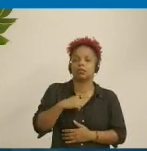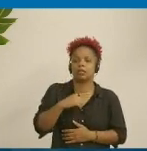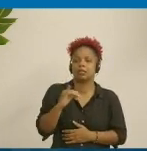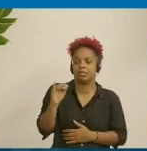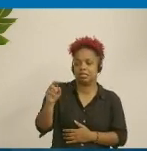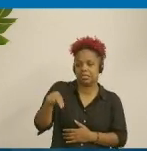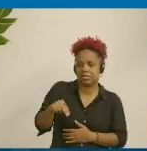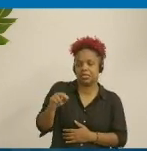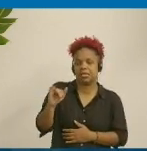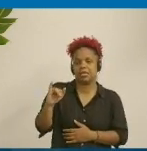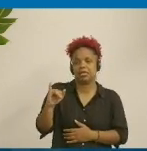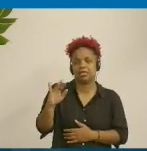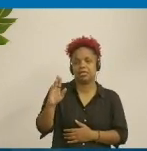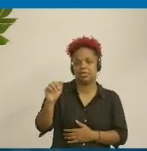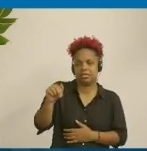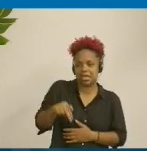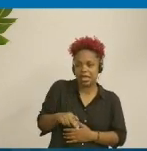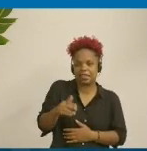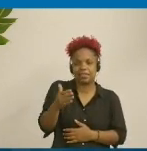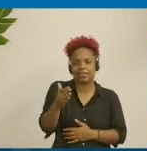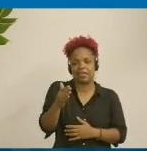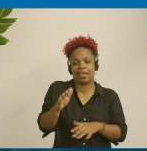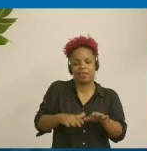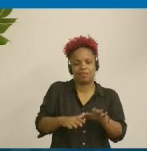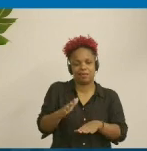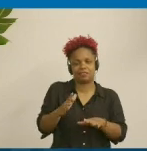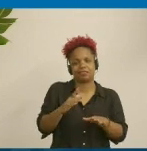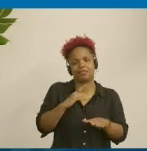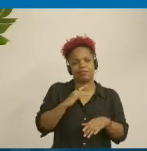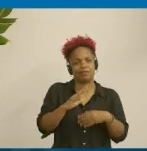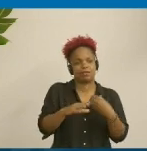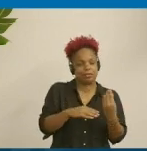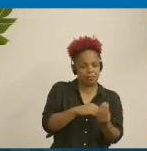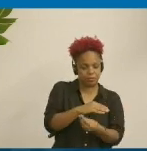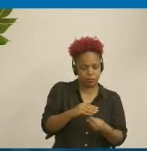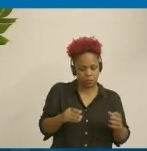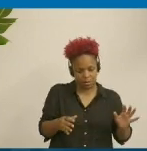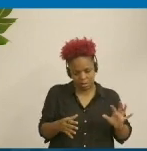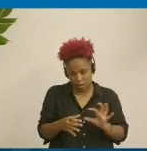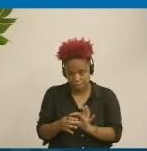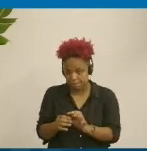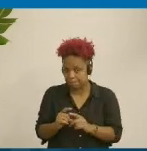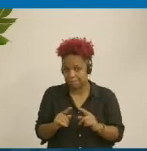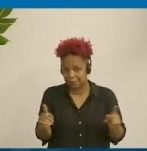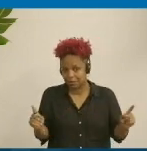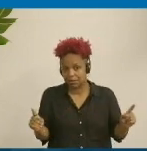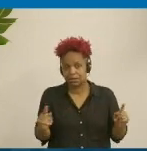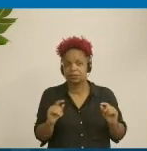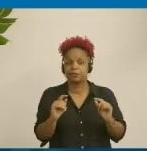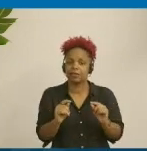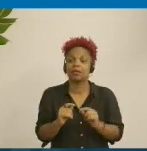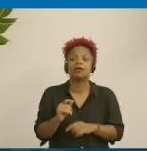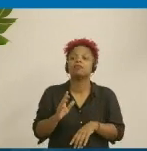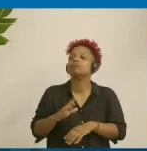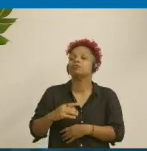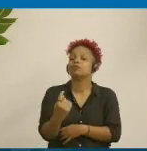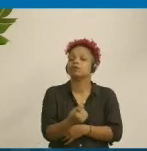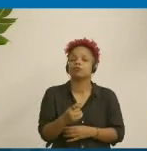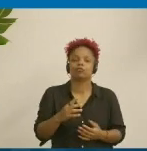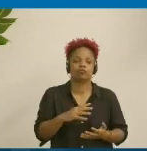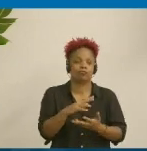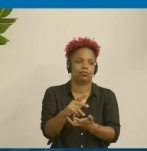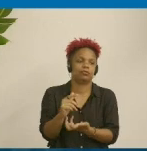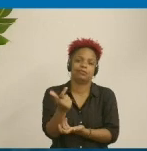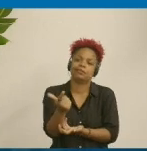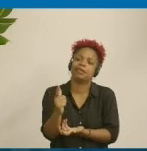harmonization, but taking into the account that we all in the world are also very different, you know, culturally and socially, right? And